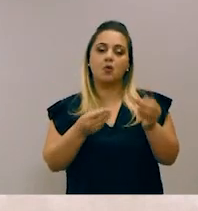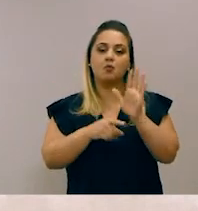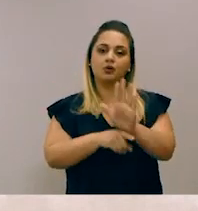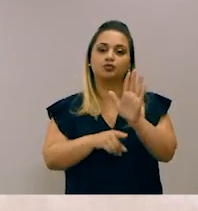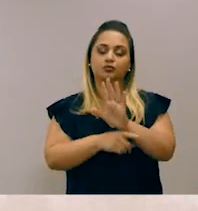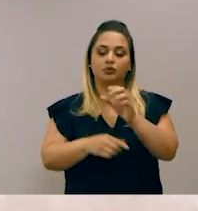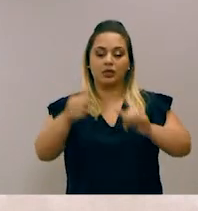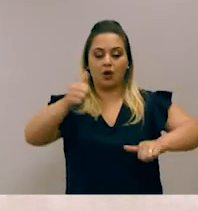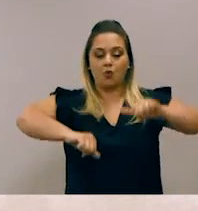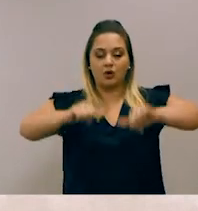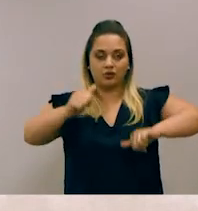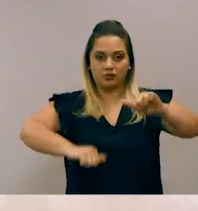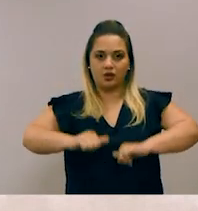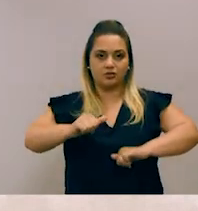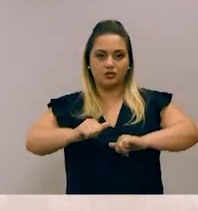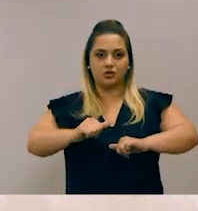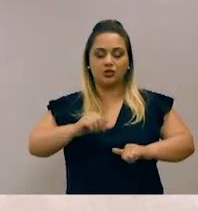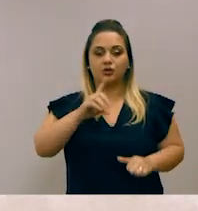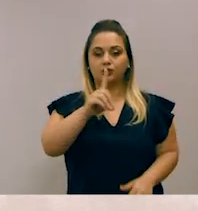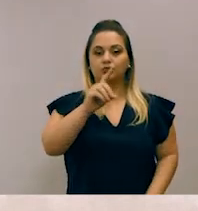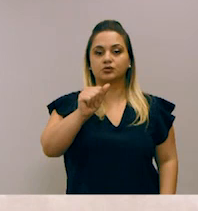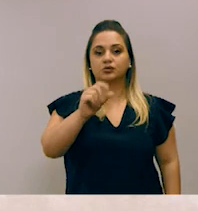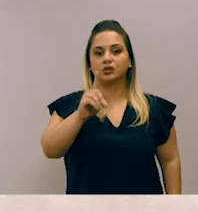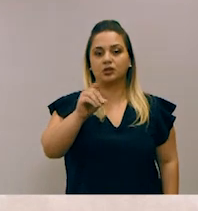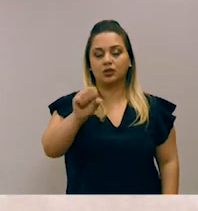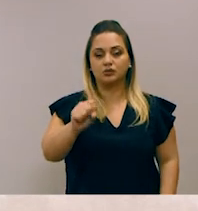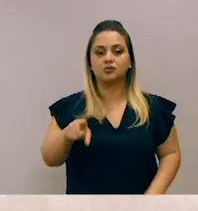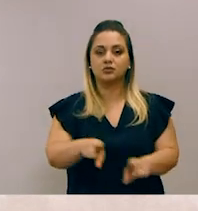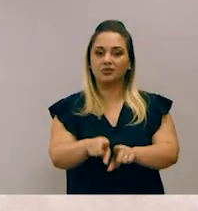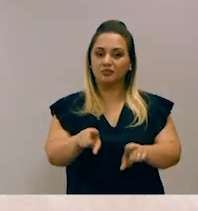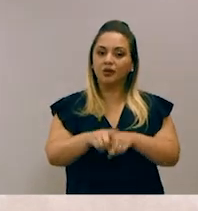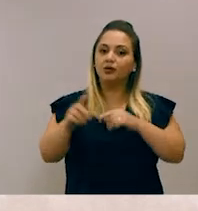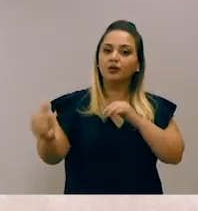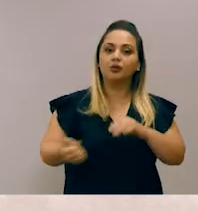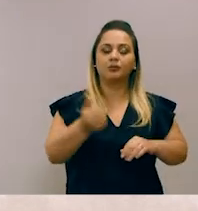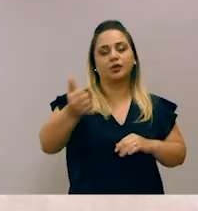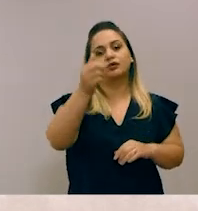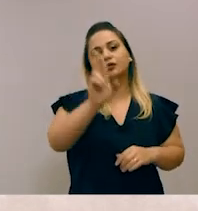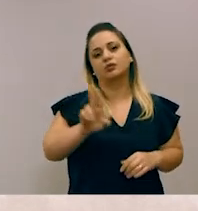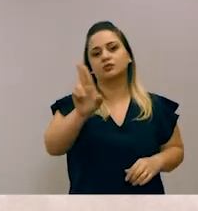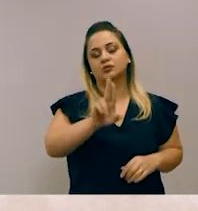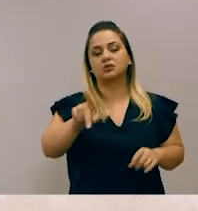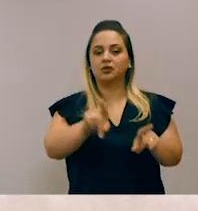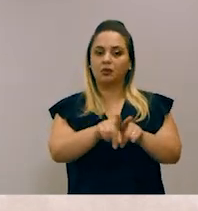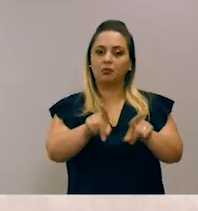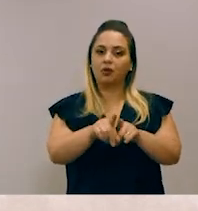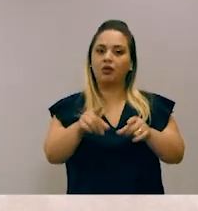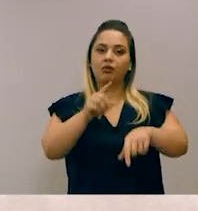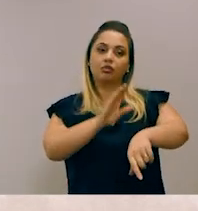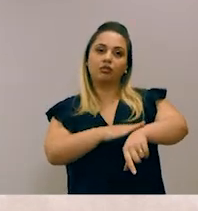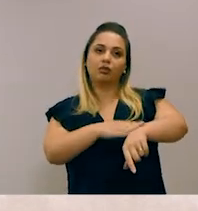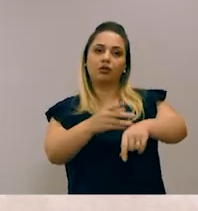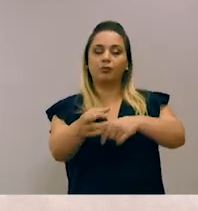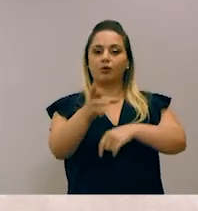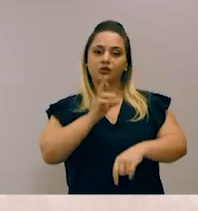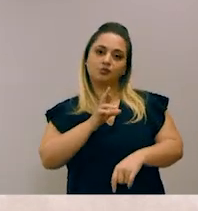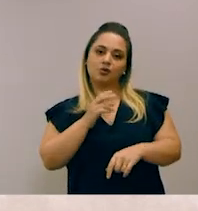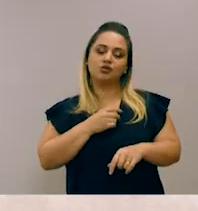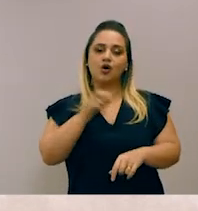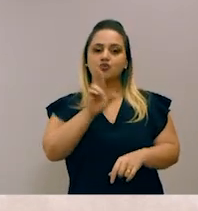It is interesting for all Brazilian citizens because it contributes to the quality of data and it improves the usability,